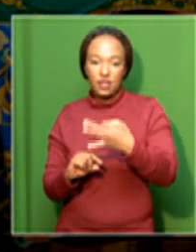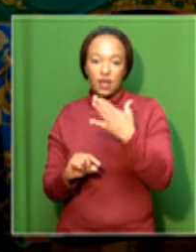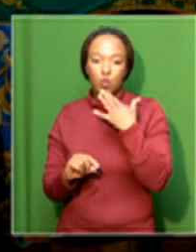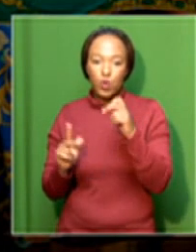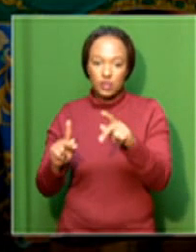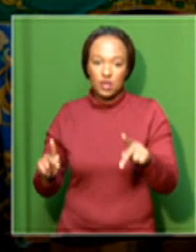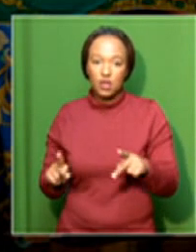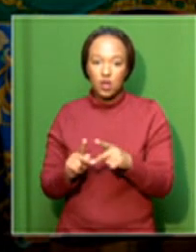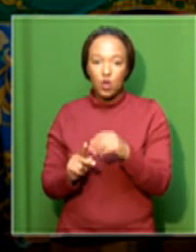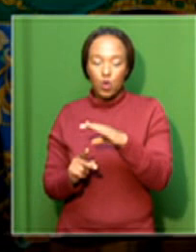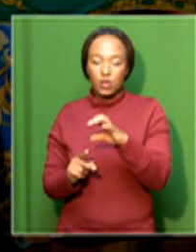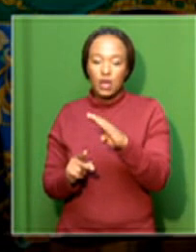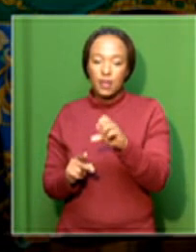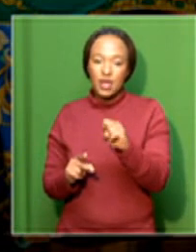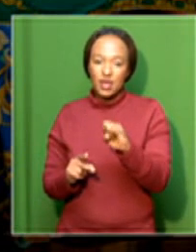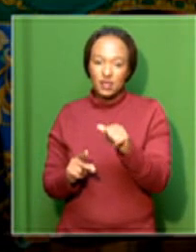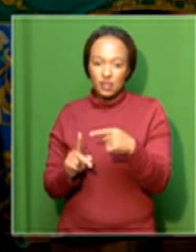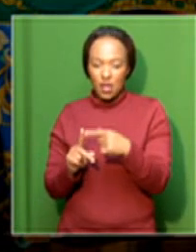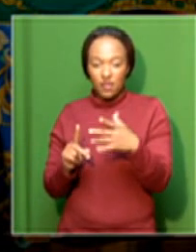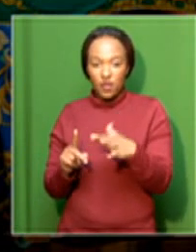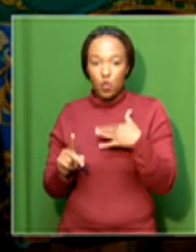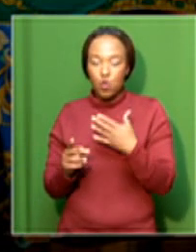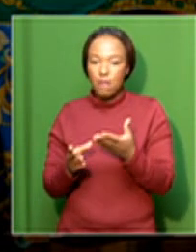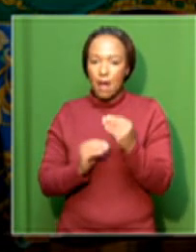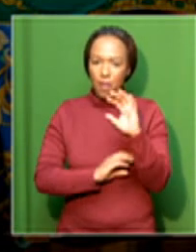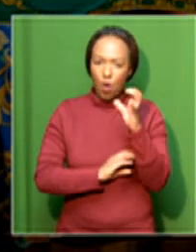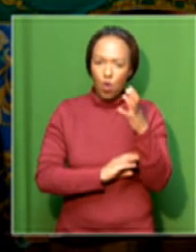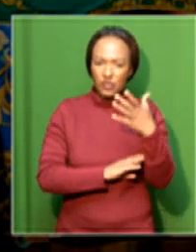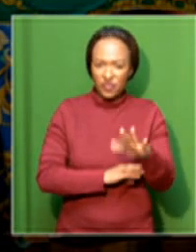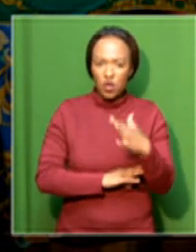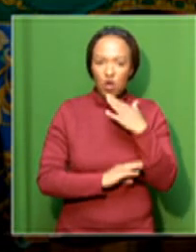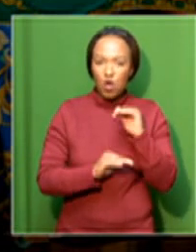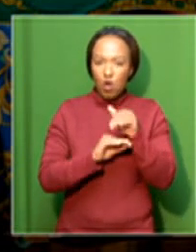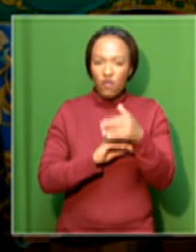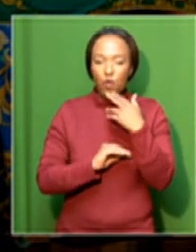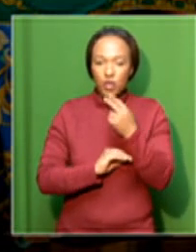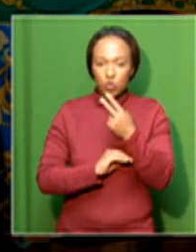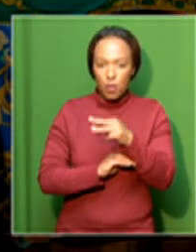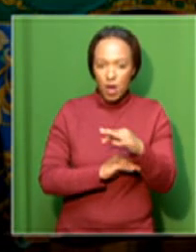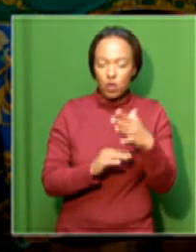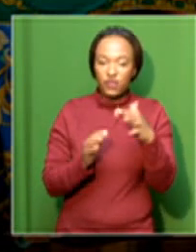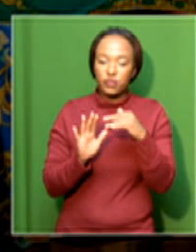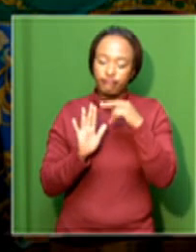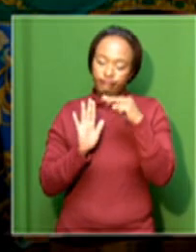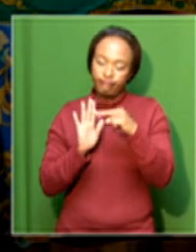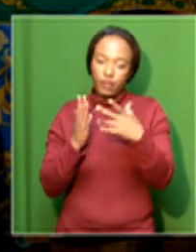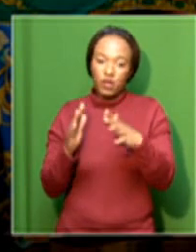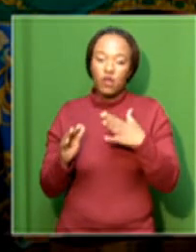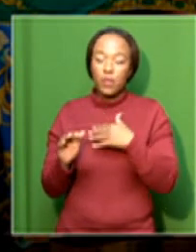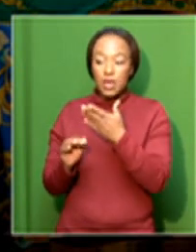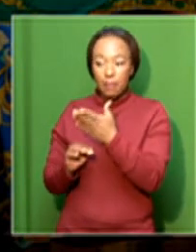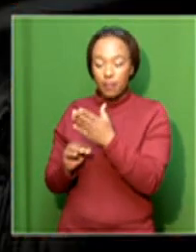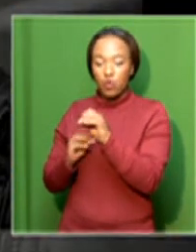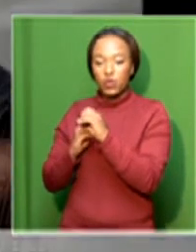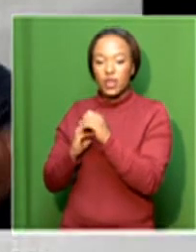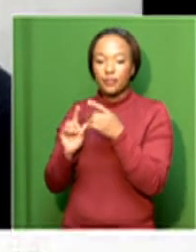album titled Cebisa, which has already reached gold status with over 2 million streams. He joins us now via Zoom to tell us more about his album. A